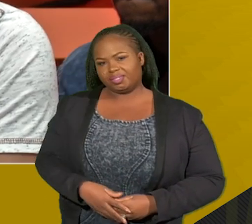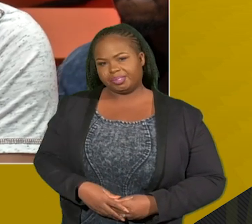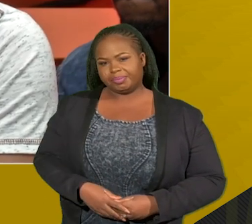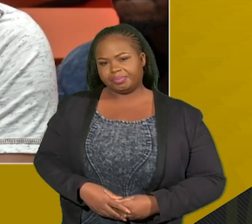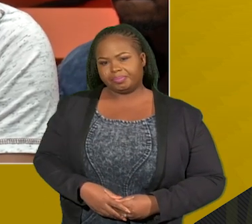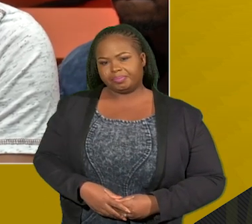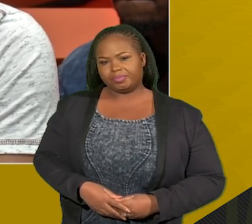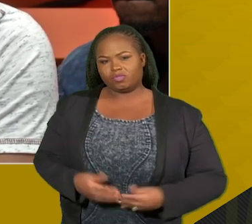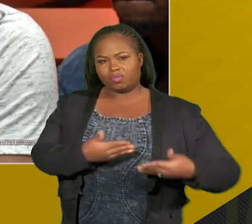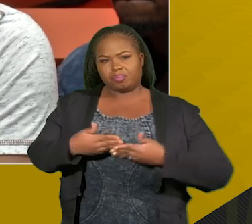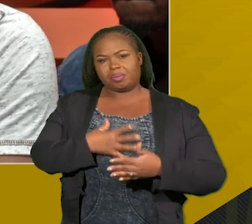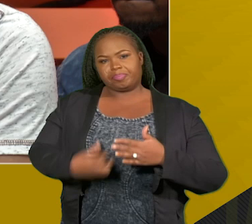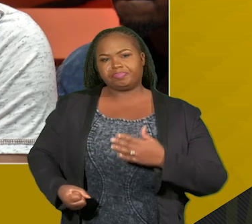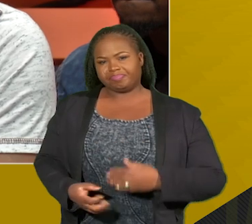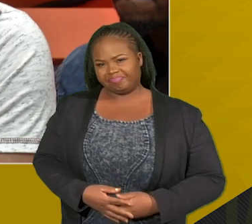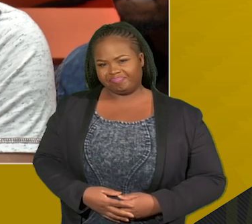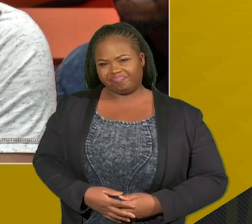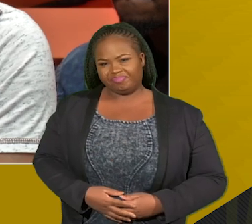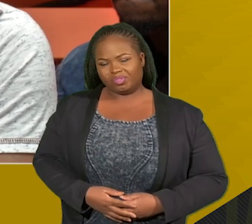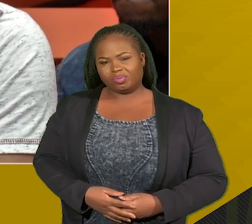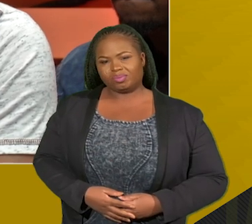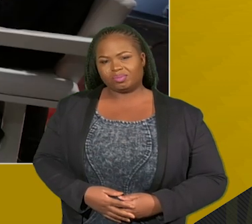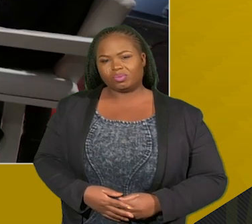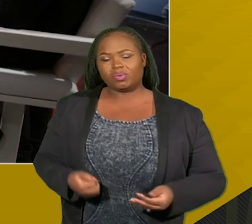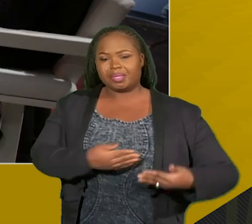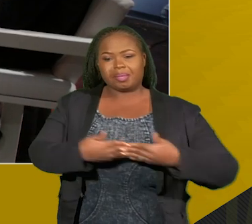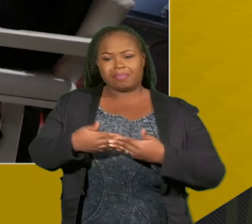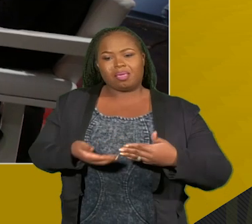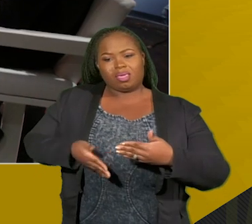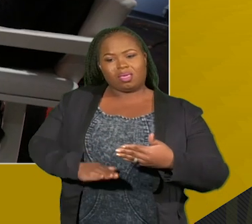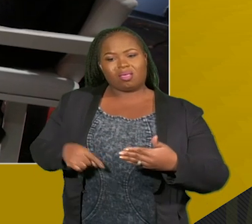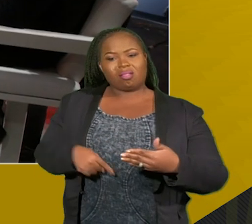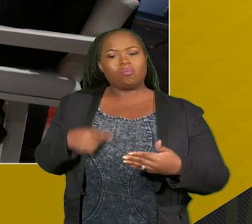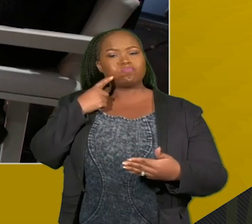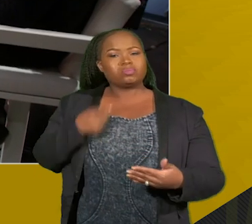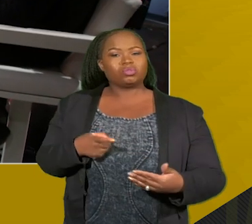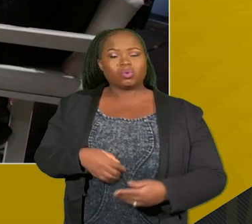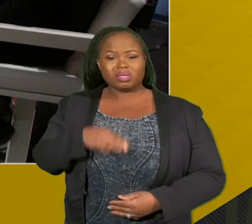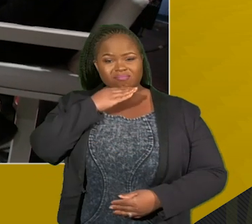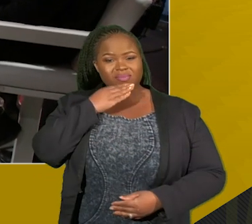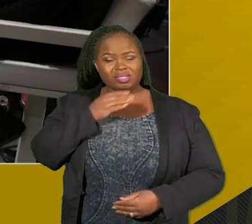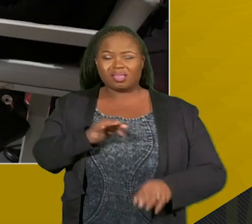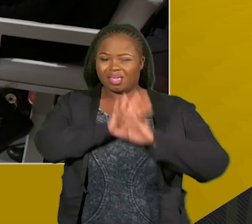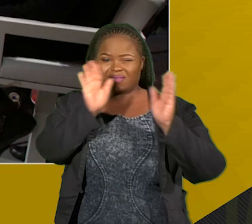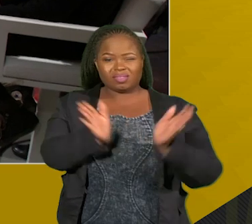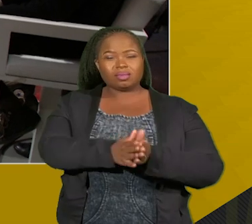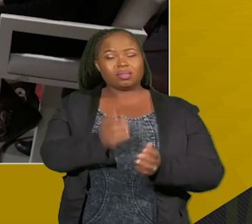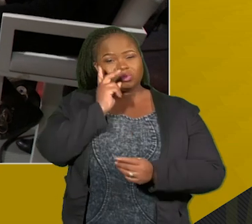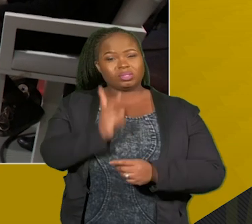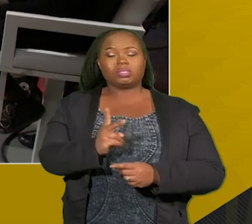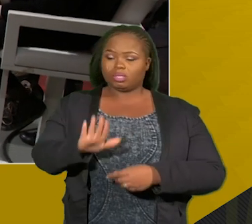don't want to miscarriage and stuff. So that situation, your miscarriage, was enough to correct everything we born